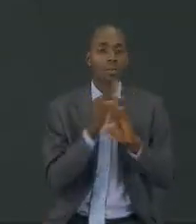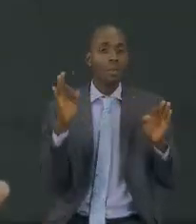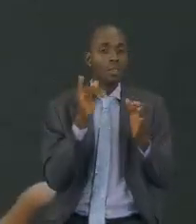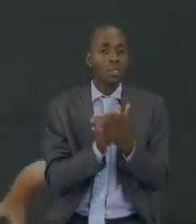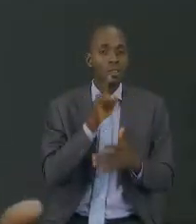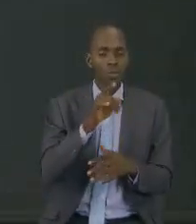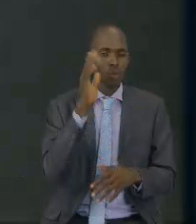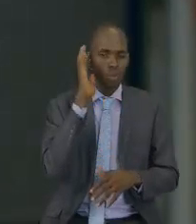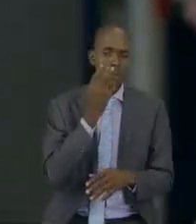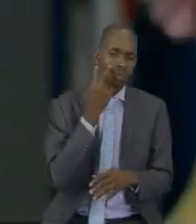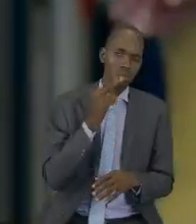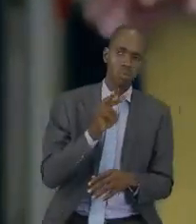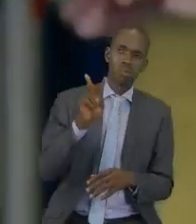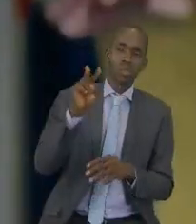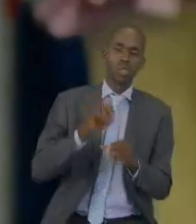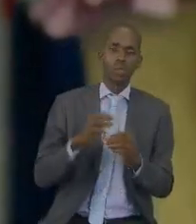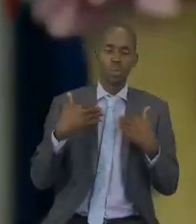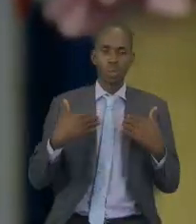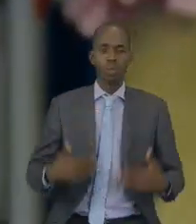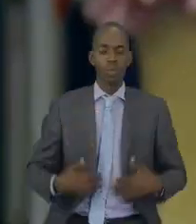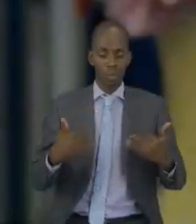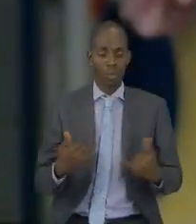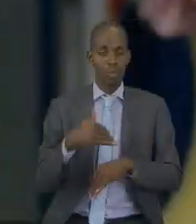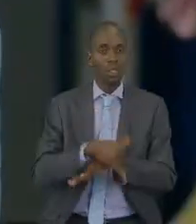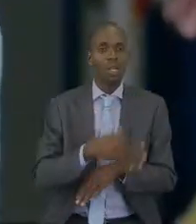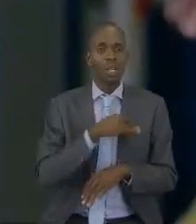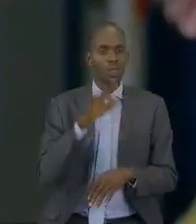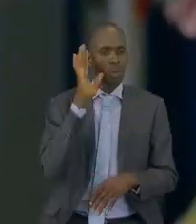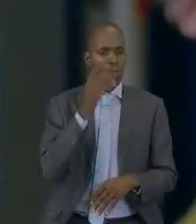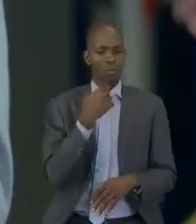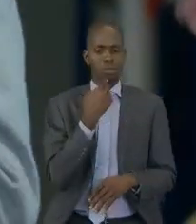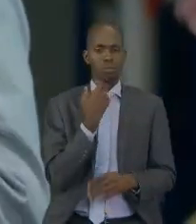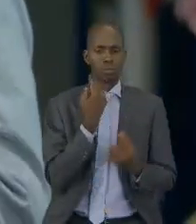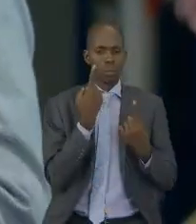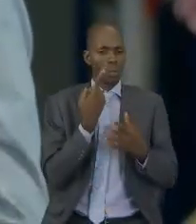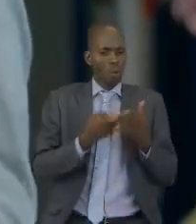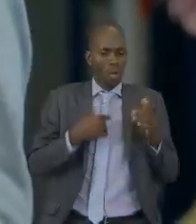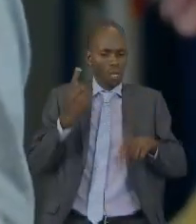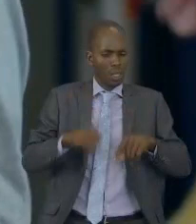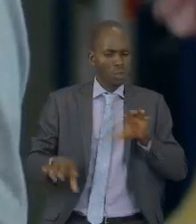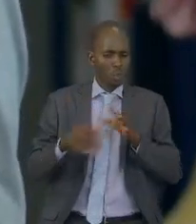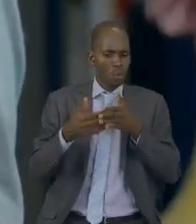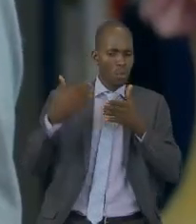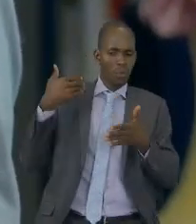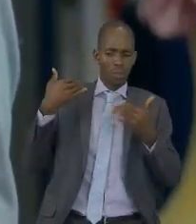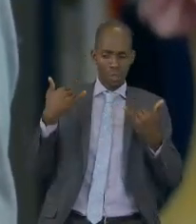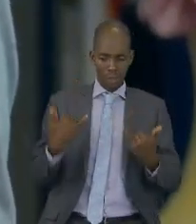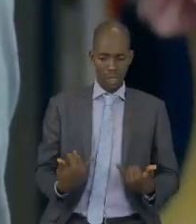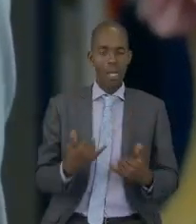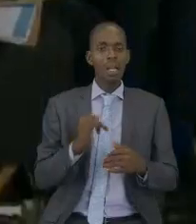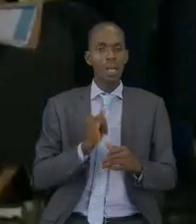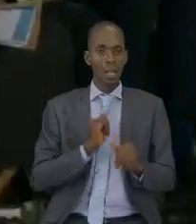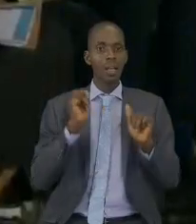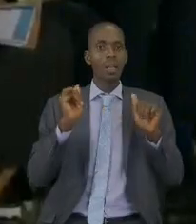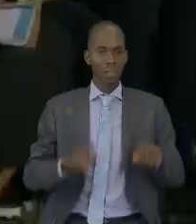will see it in your body tonight. And you will say, what I could not do before, now I can do